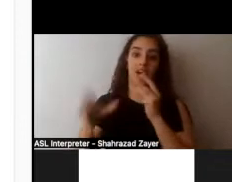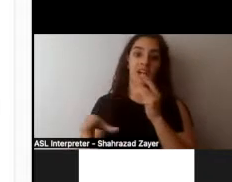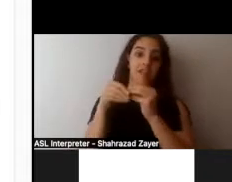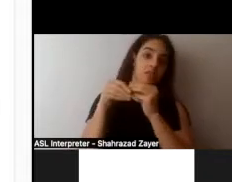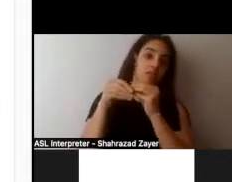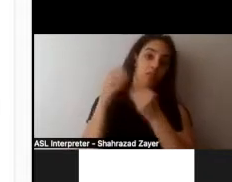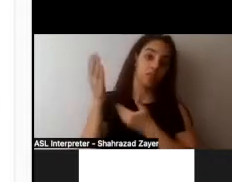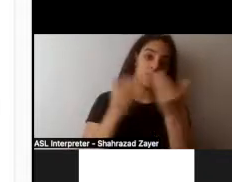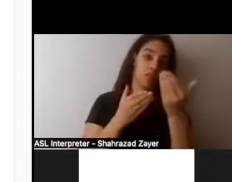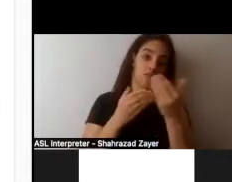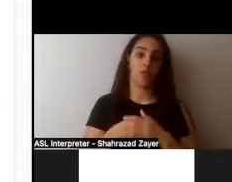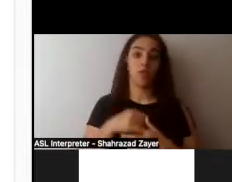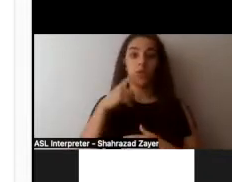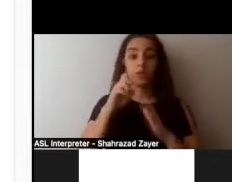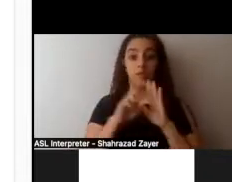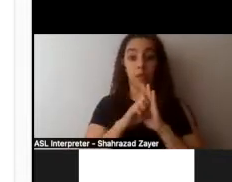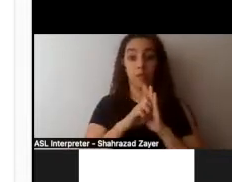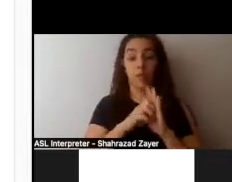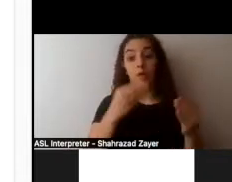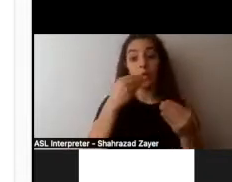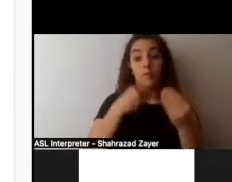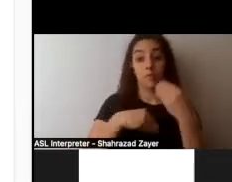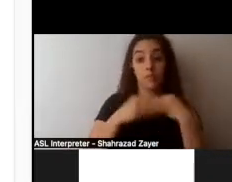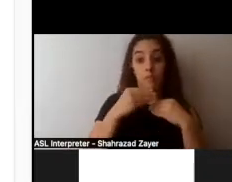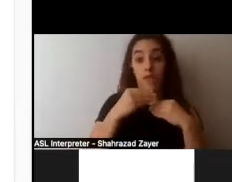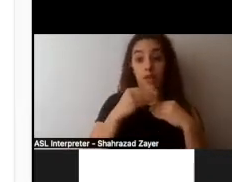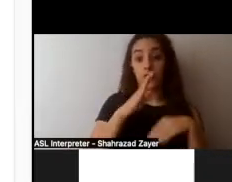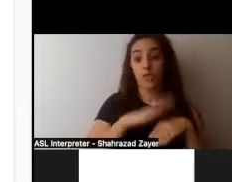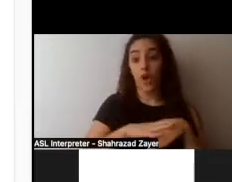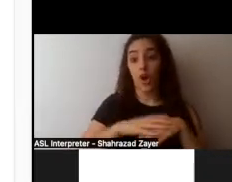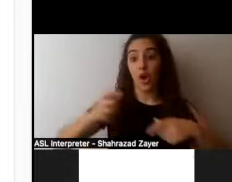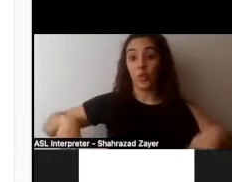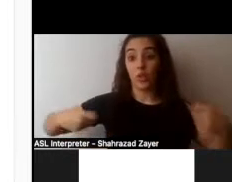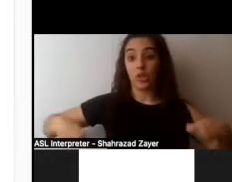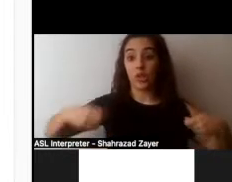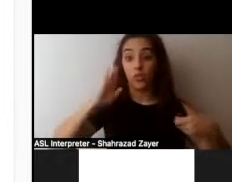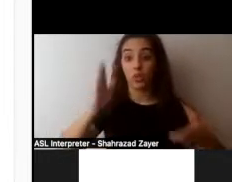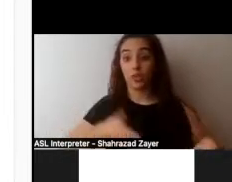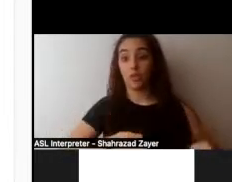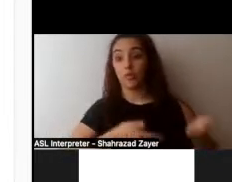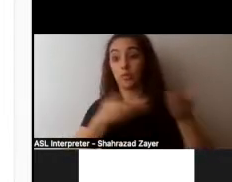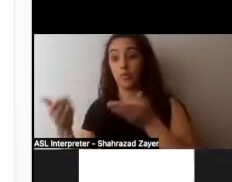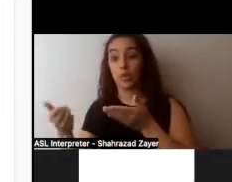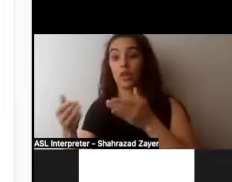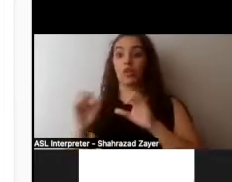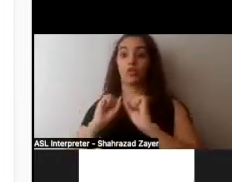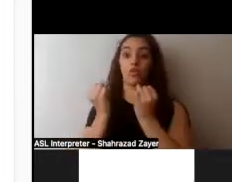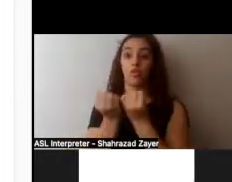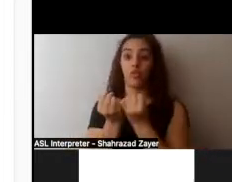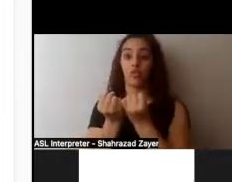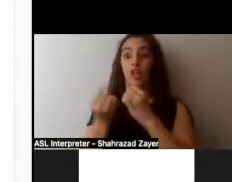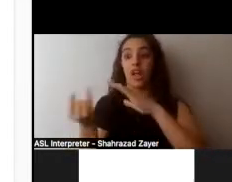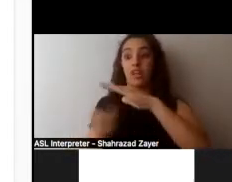such as Meals on Wheels helping to provide social isolation support, as an example. So